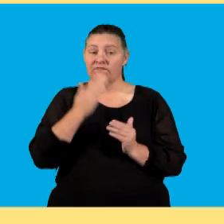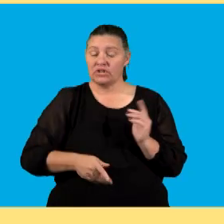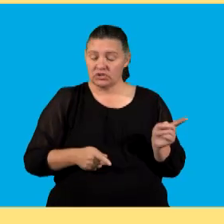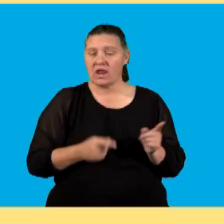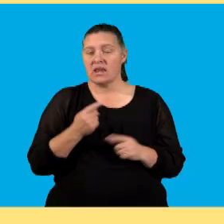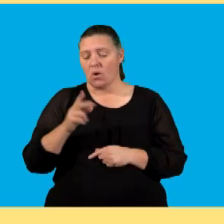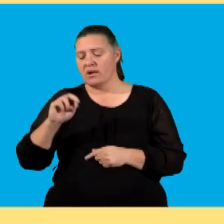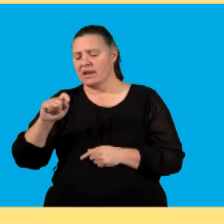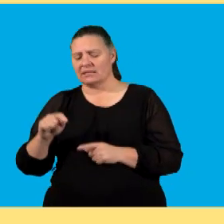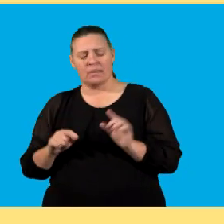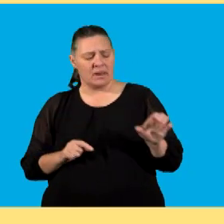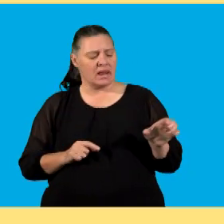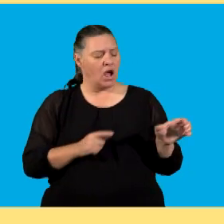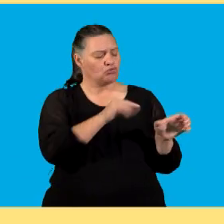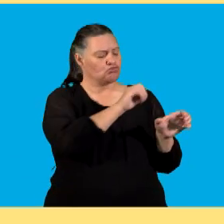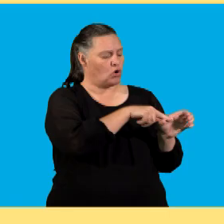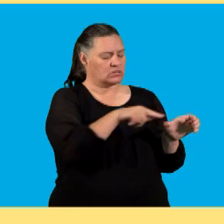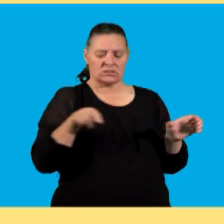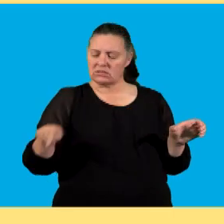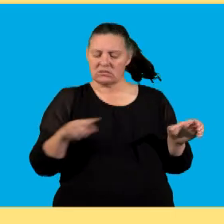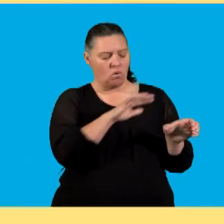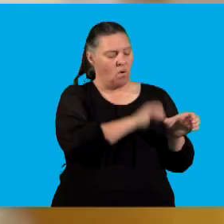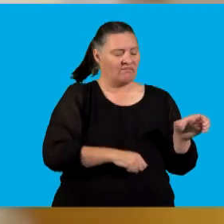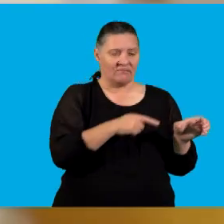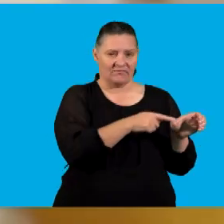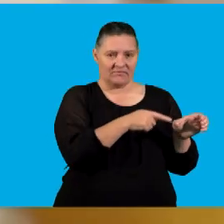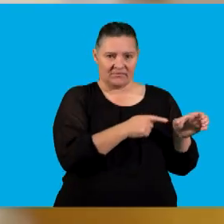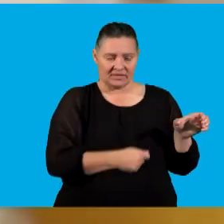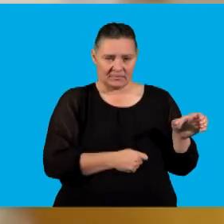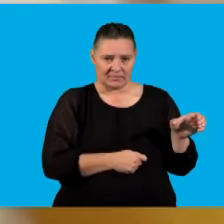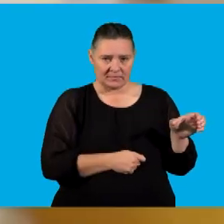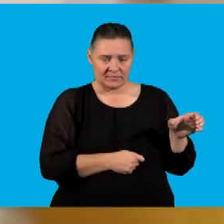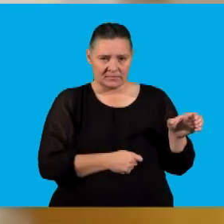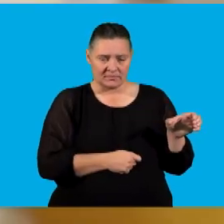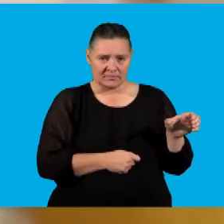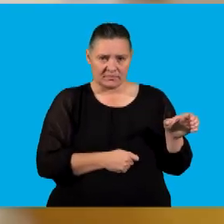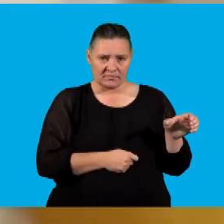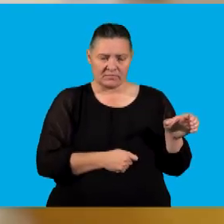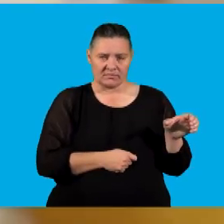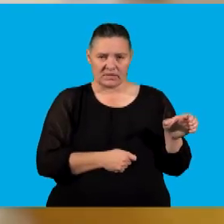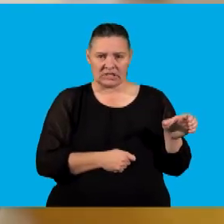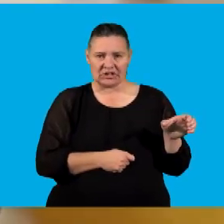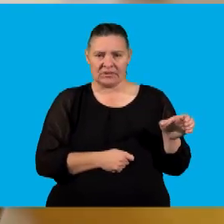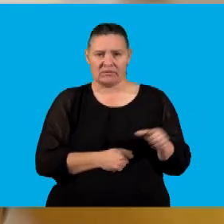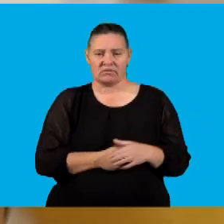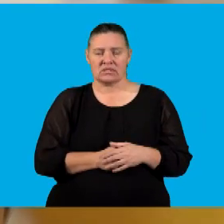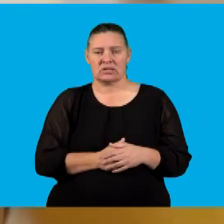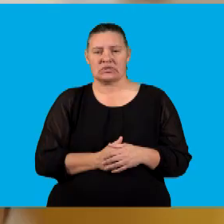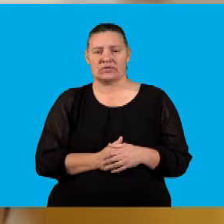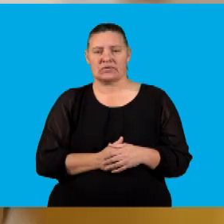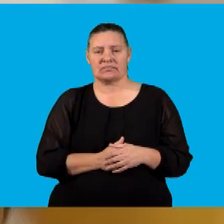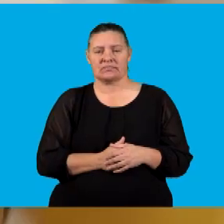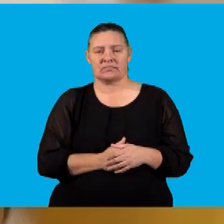I need to get net. You remember now how we were calculating net. How were we doing it? We